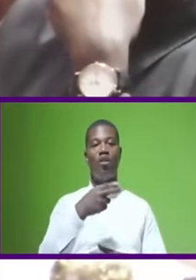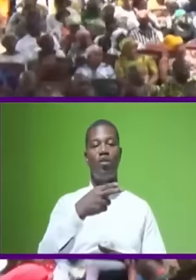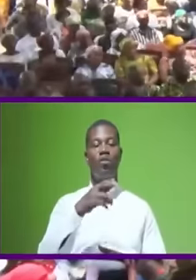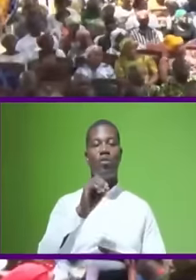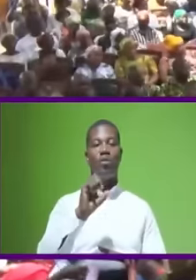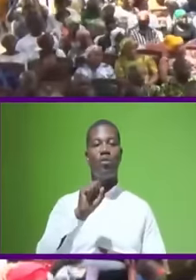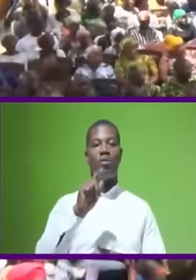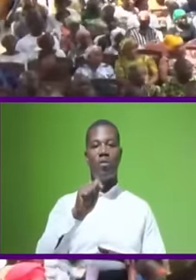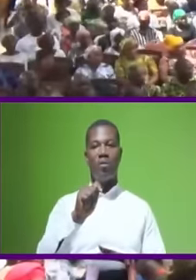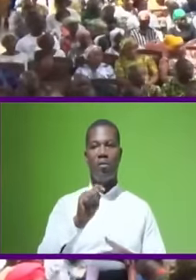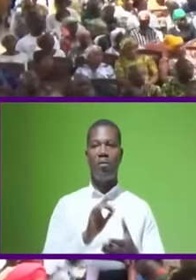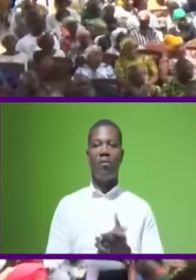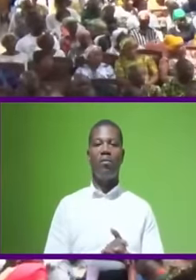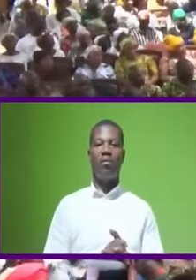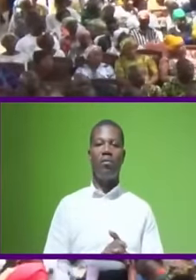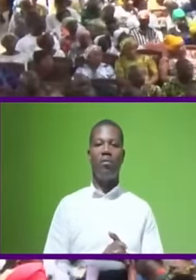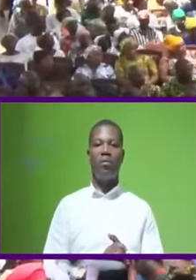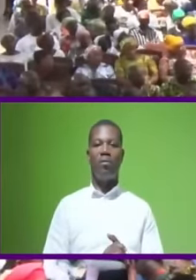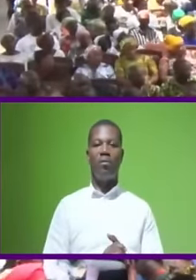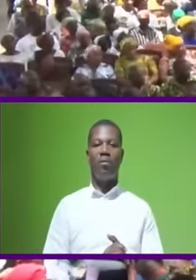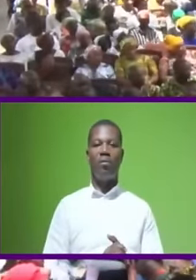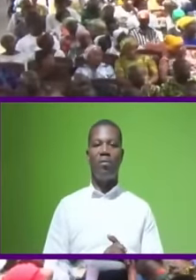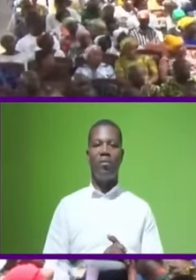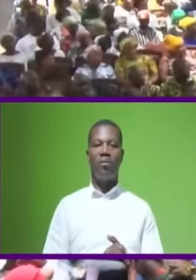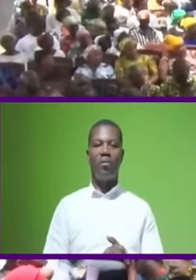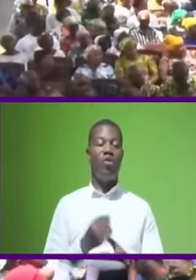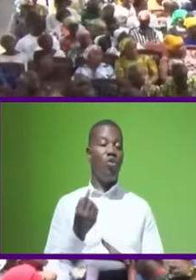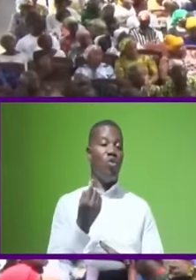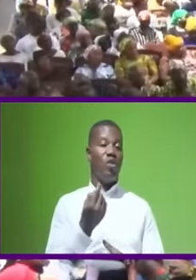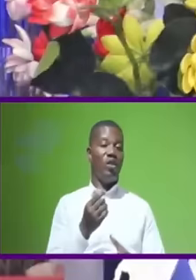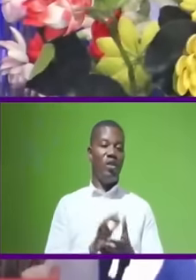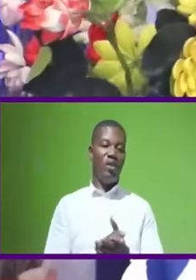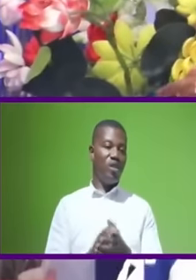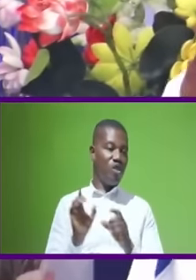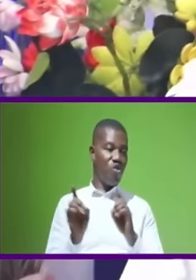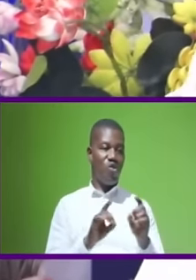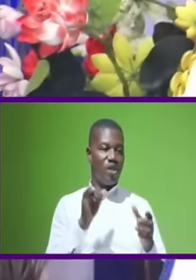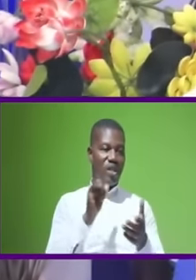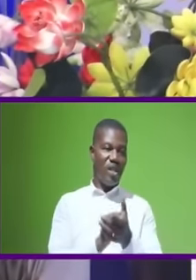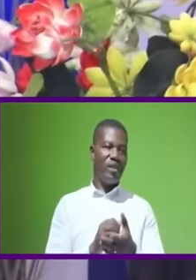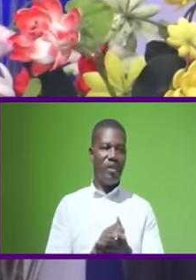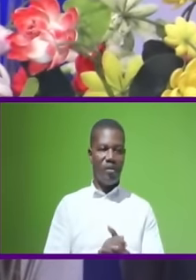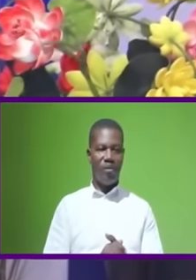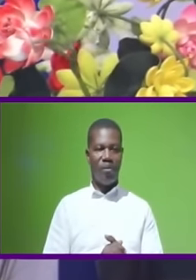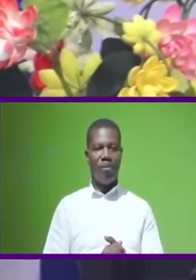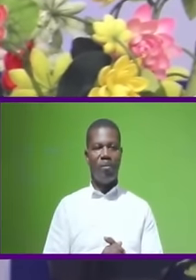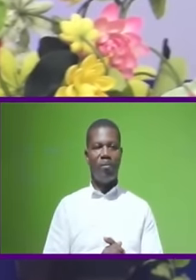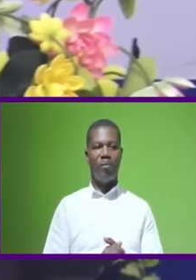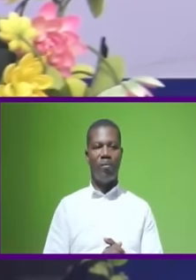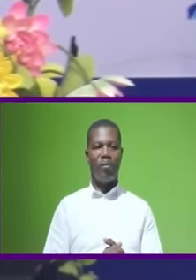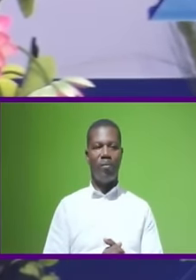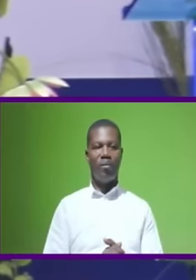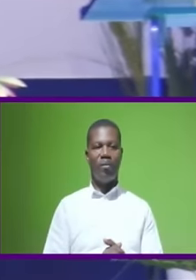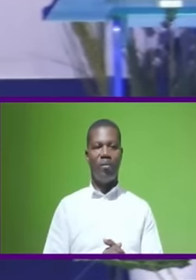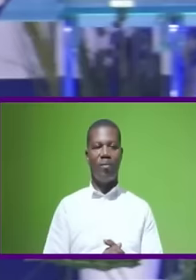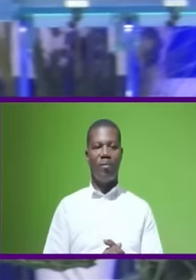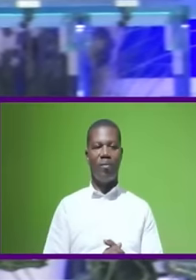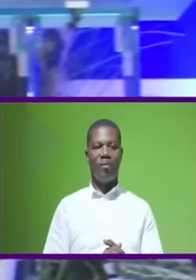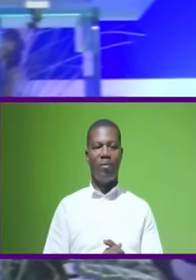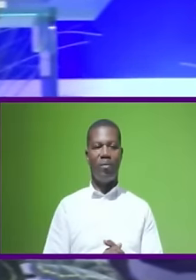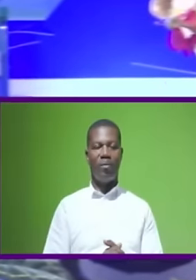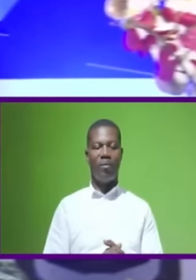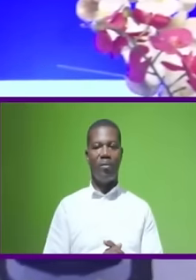Ghost! I don't quite know. It is only the Holy Ghost that is able to do all this.